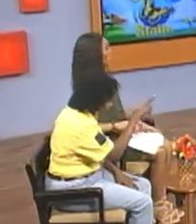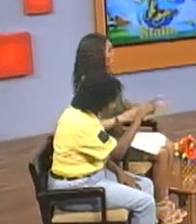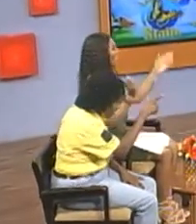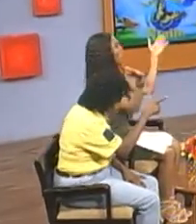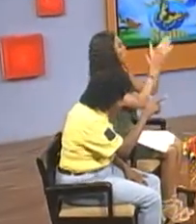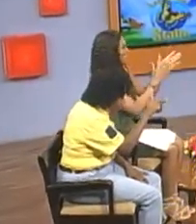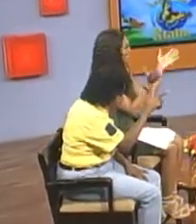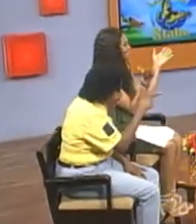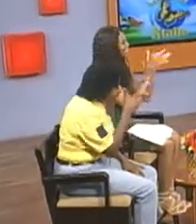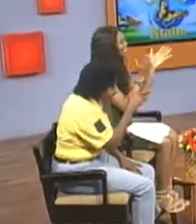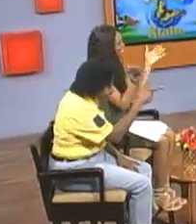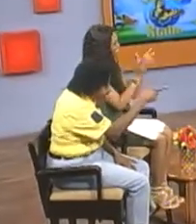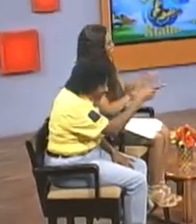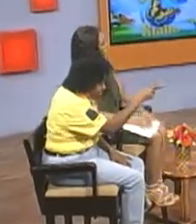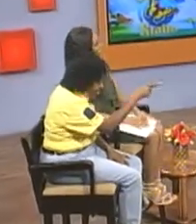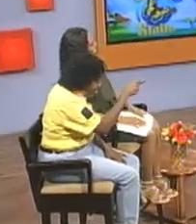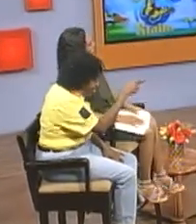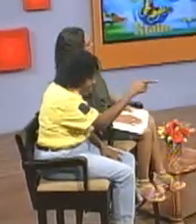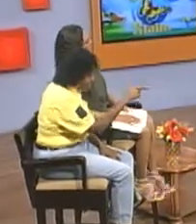Bye.